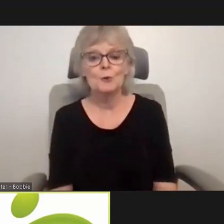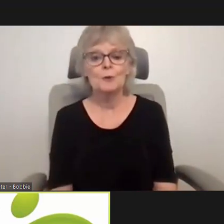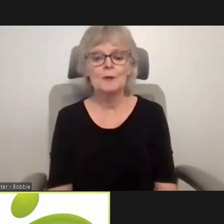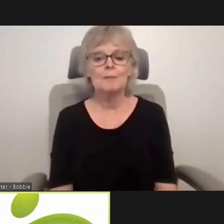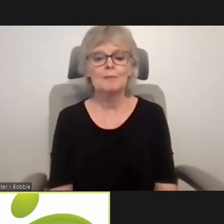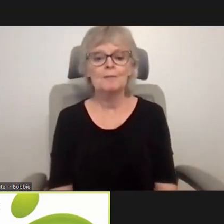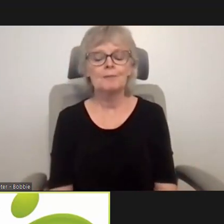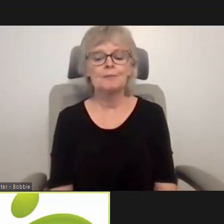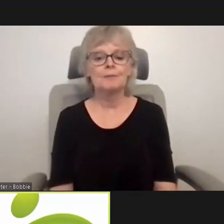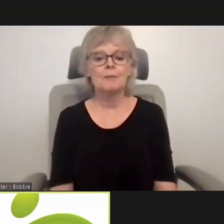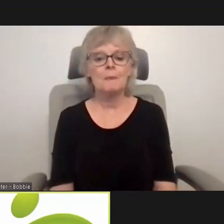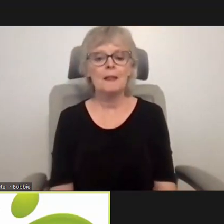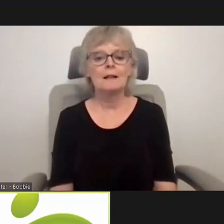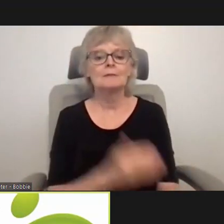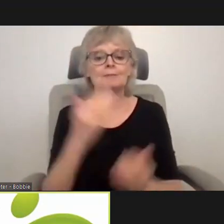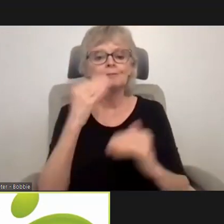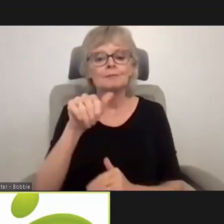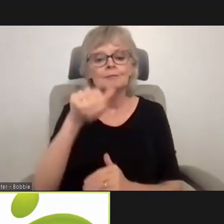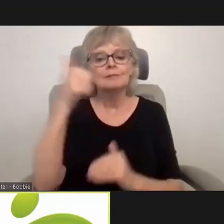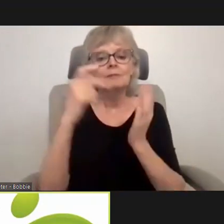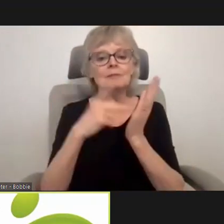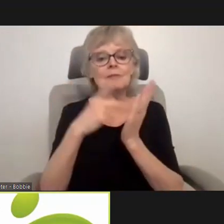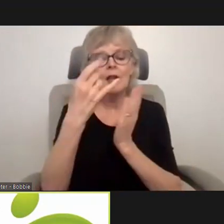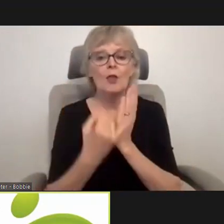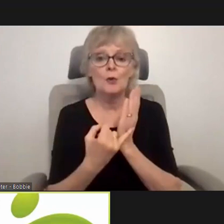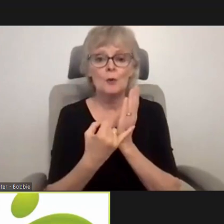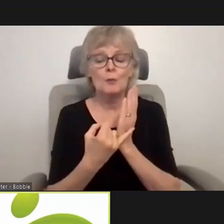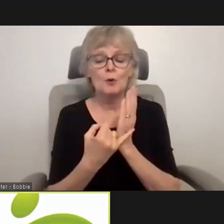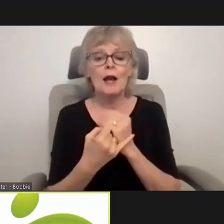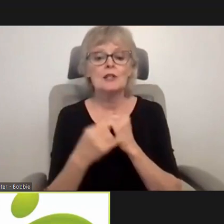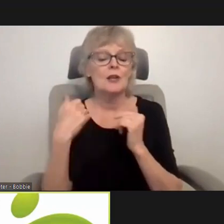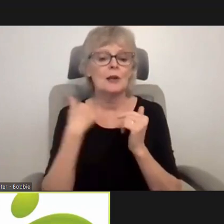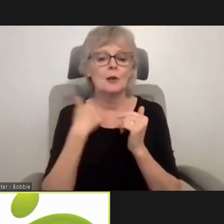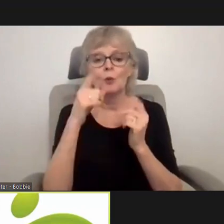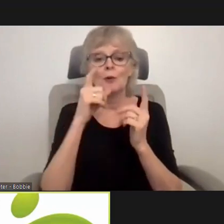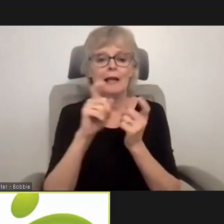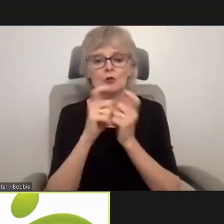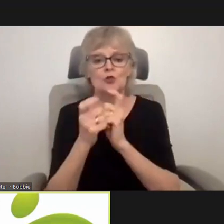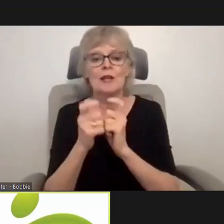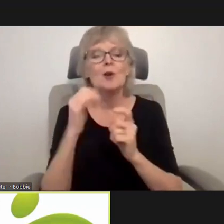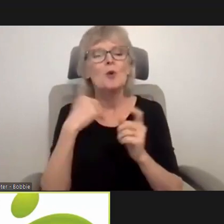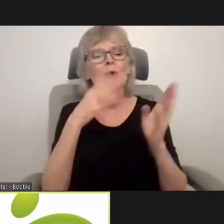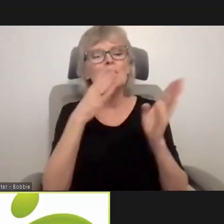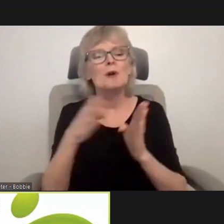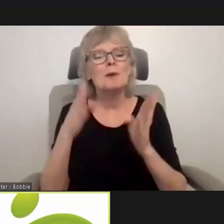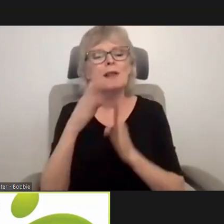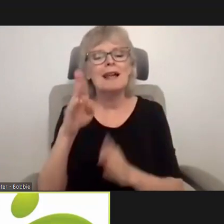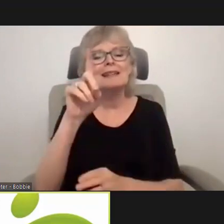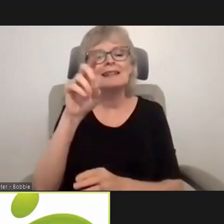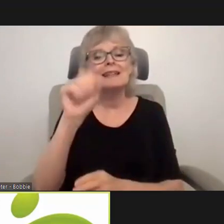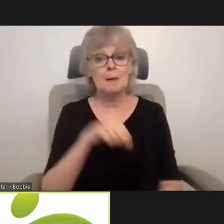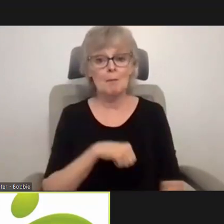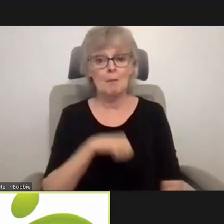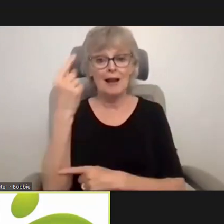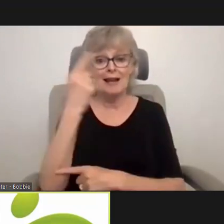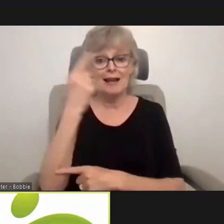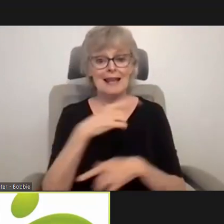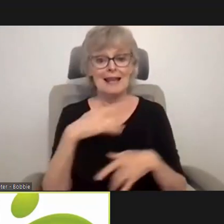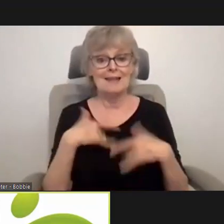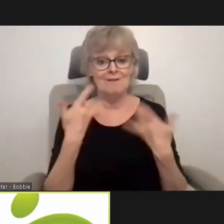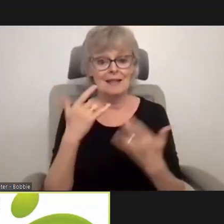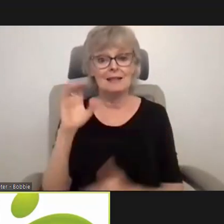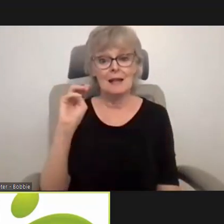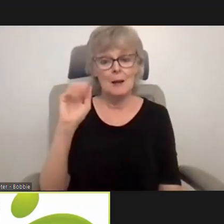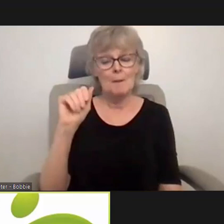The other project that we had to pivot, we were planning a Disability Pride Day event, and Marcella was also